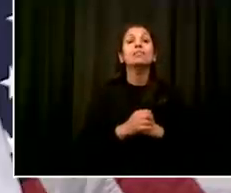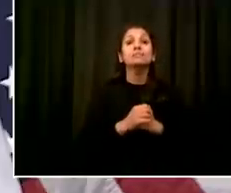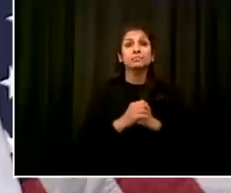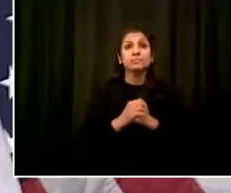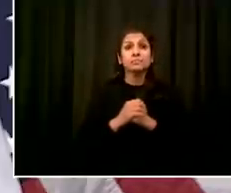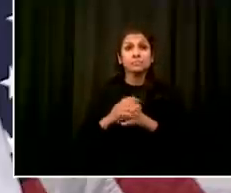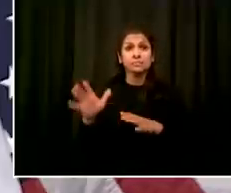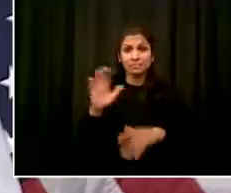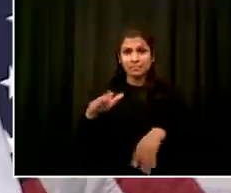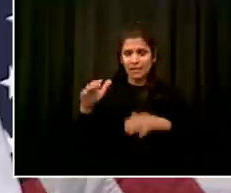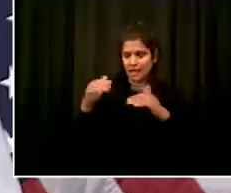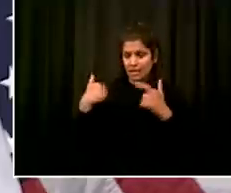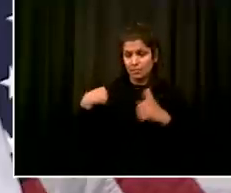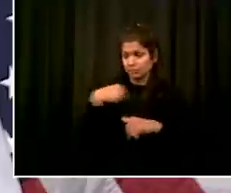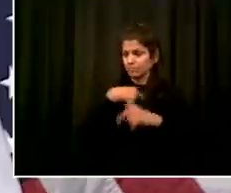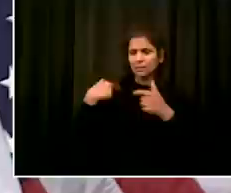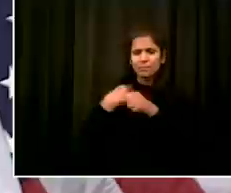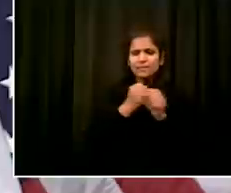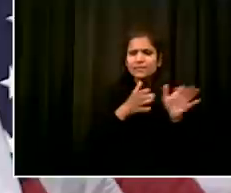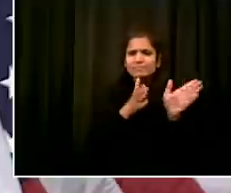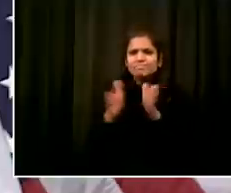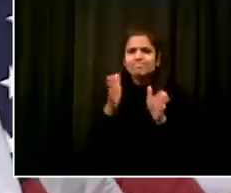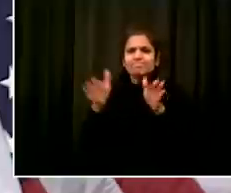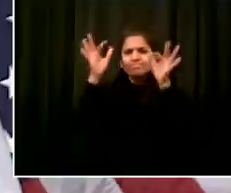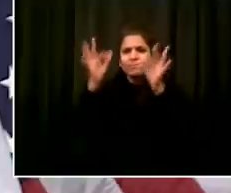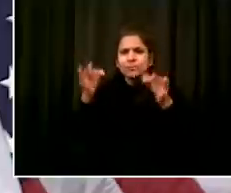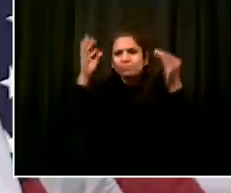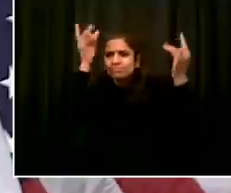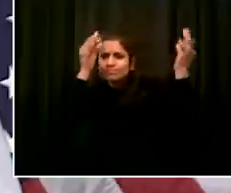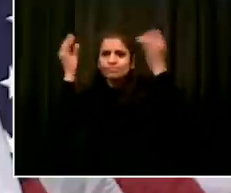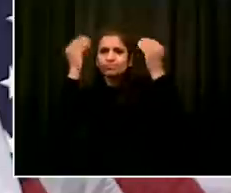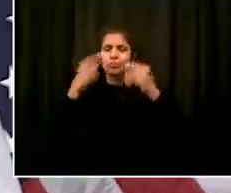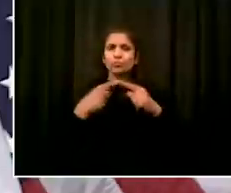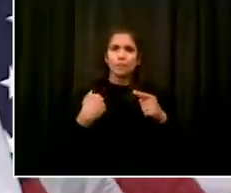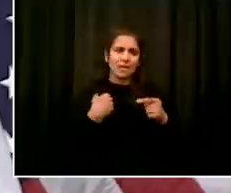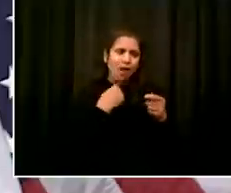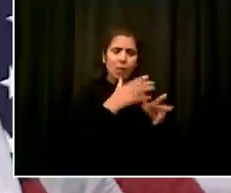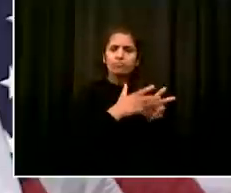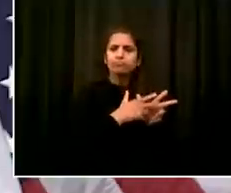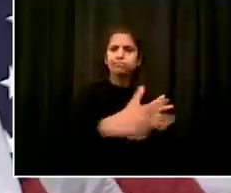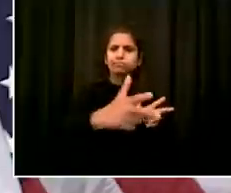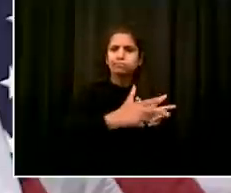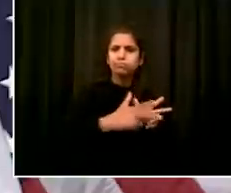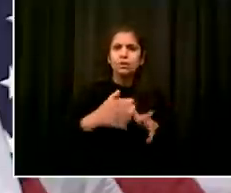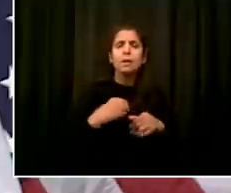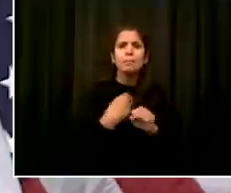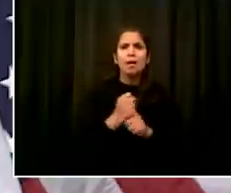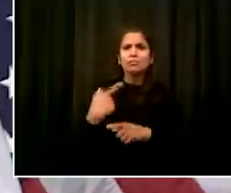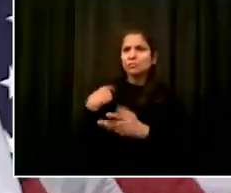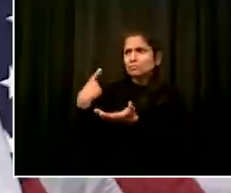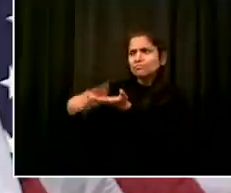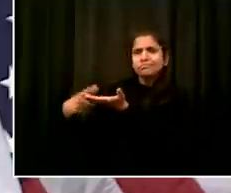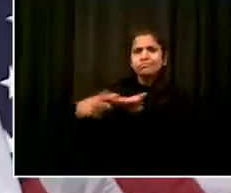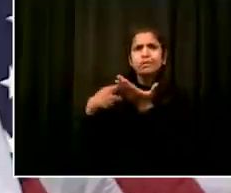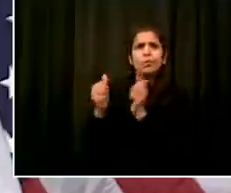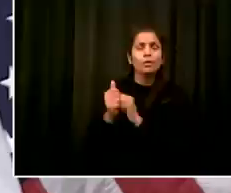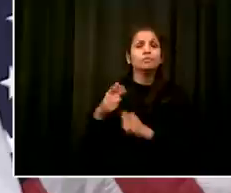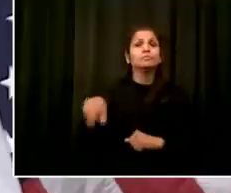past, a very bad reality where, and I think you saw it bluntly sometimes in the previous administration,